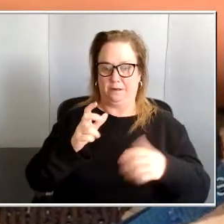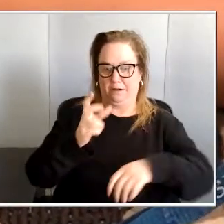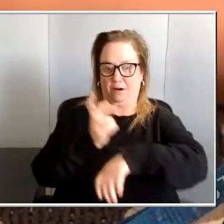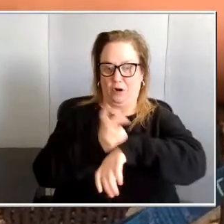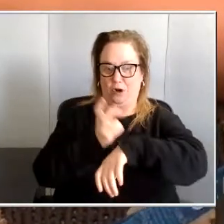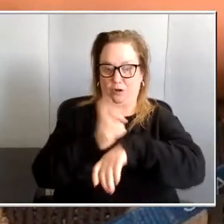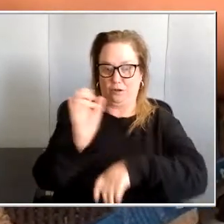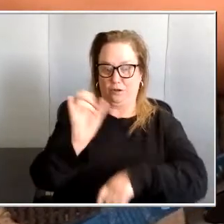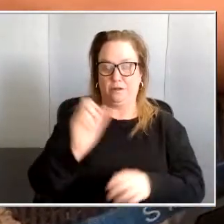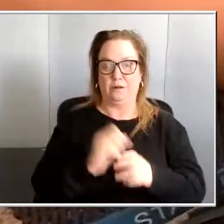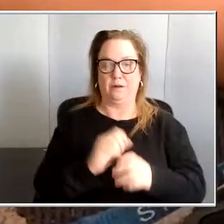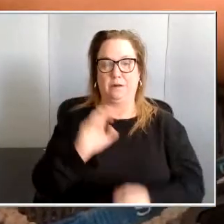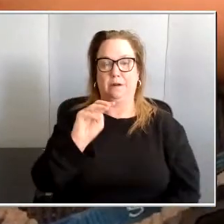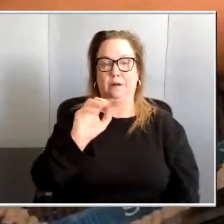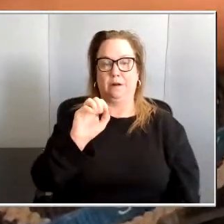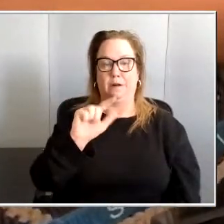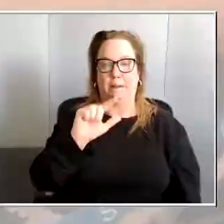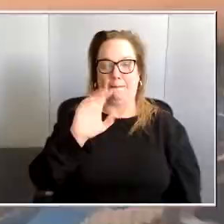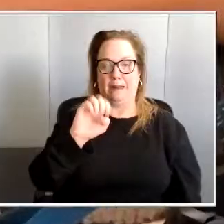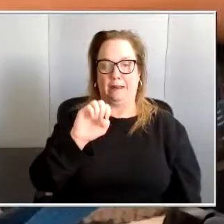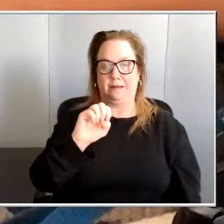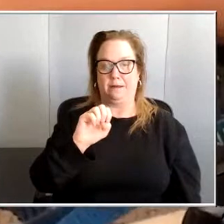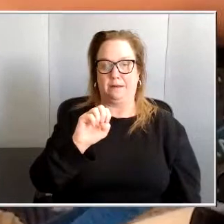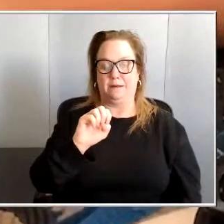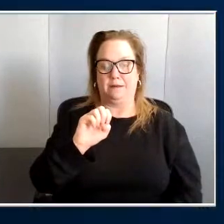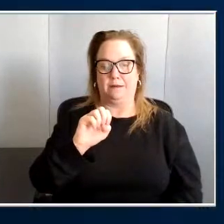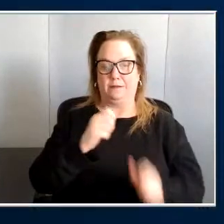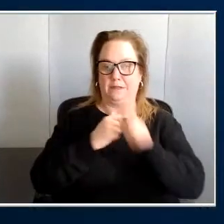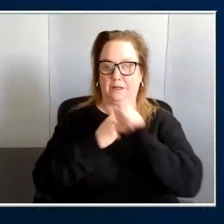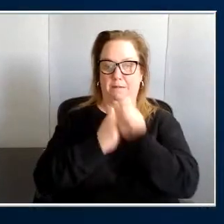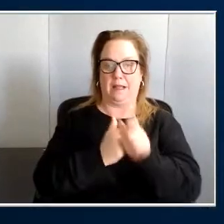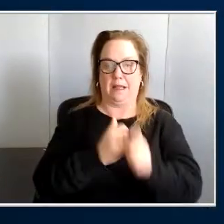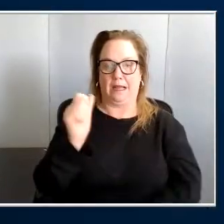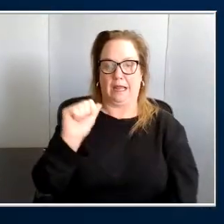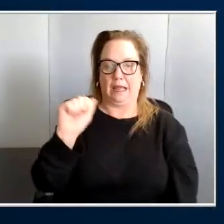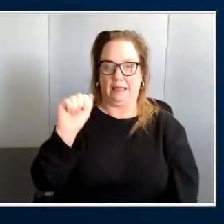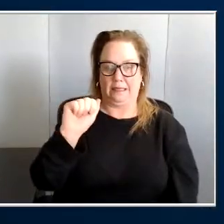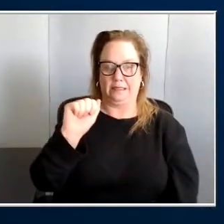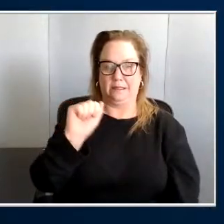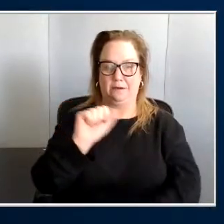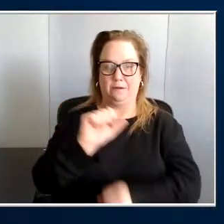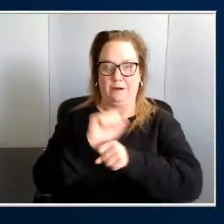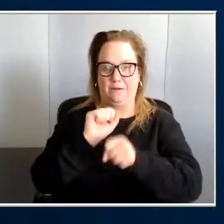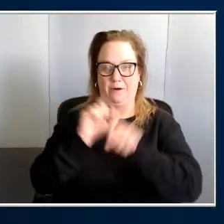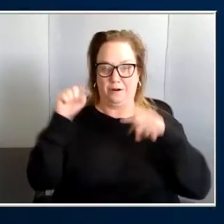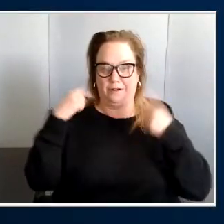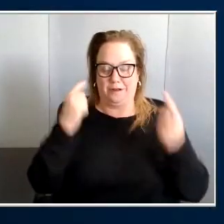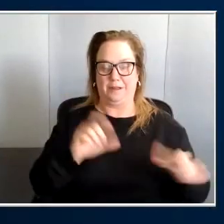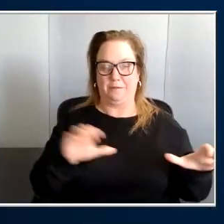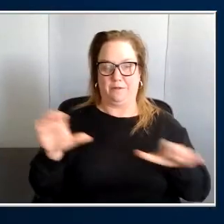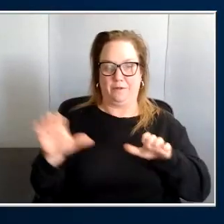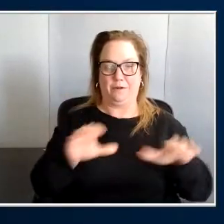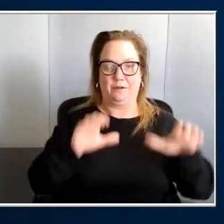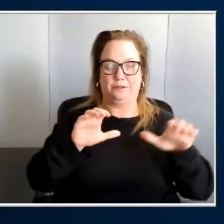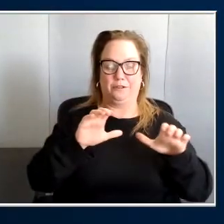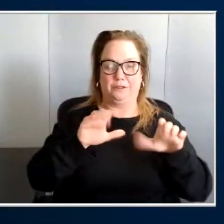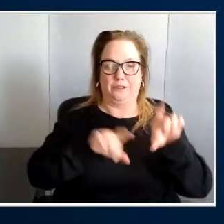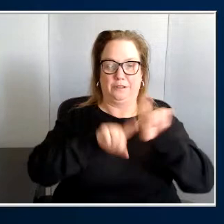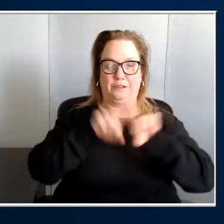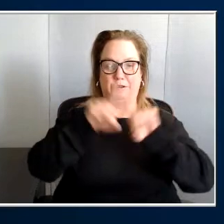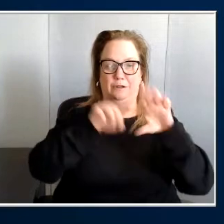Yes, Maggie was one of the most compliant athletes that we have had here at the Performance Center. She is a star student when it comes to